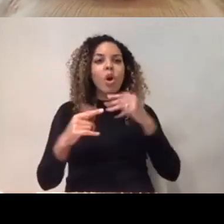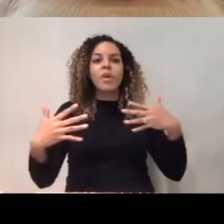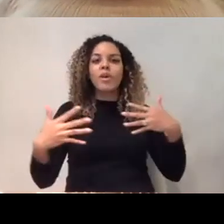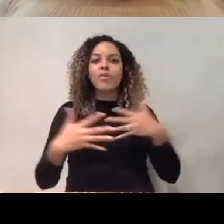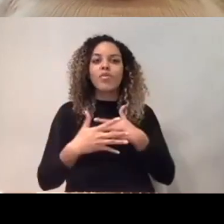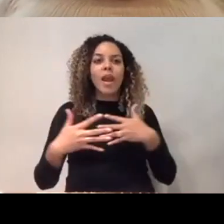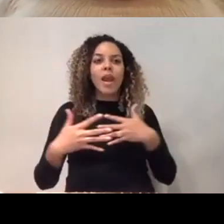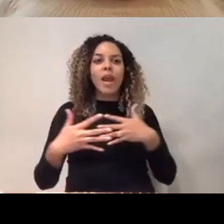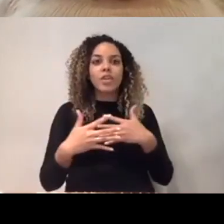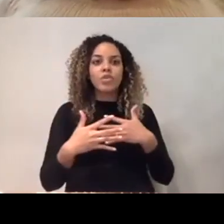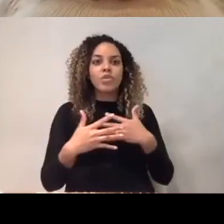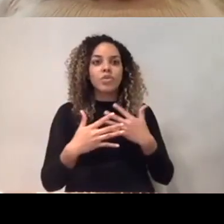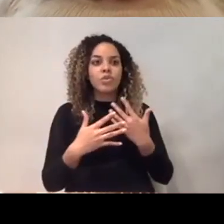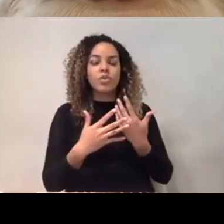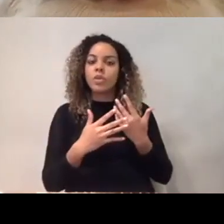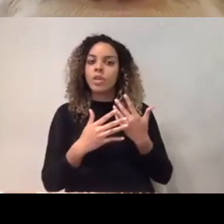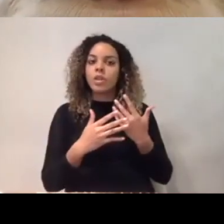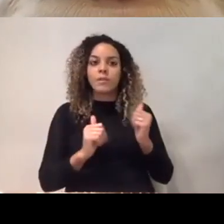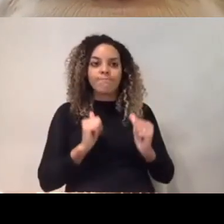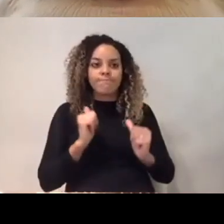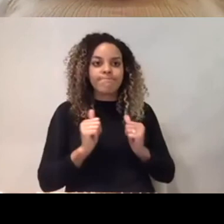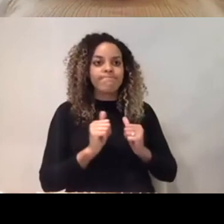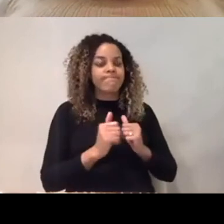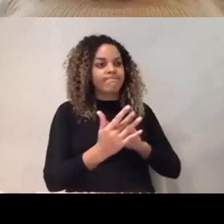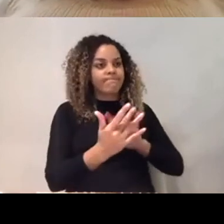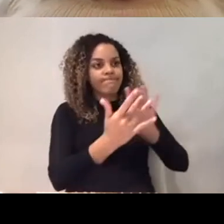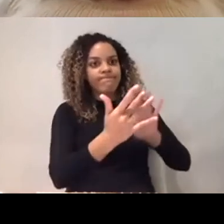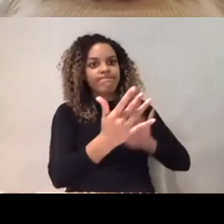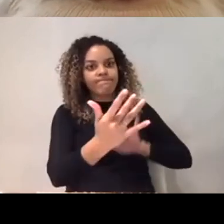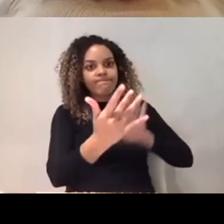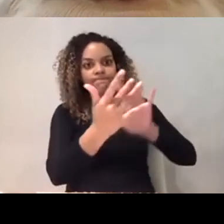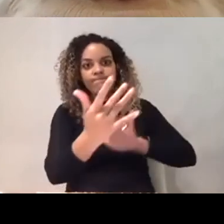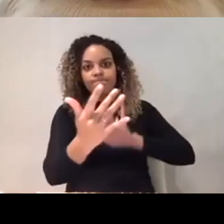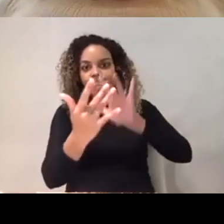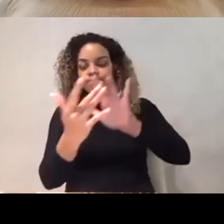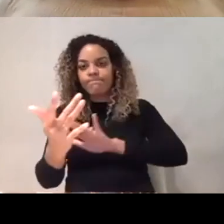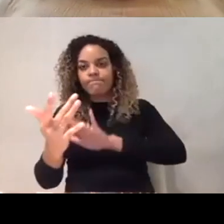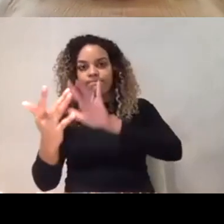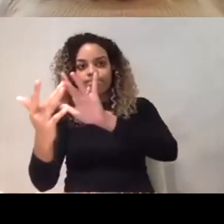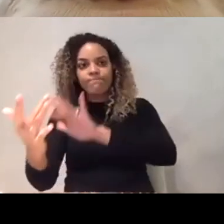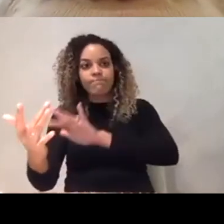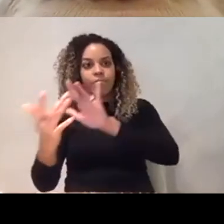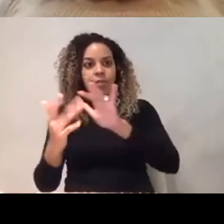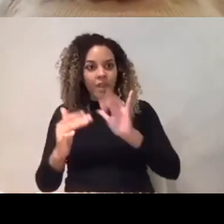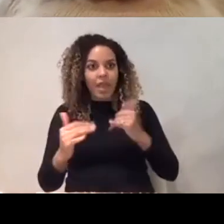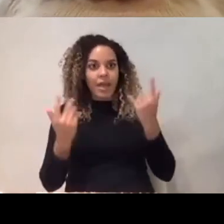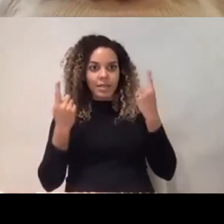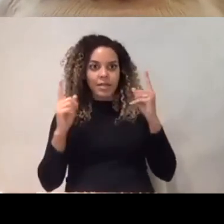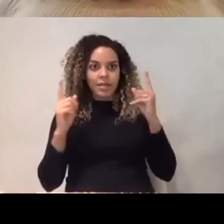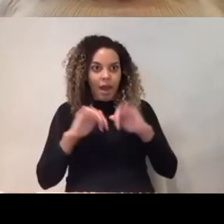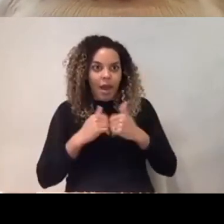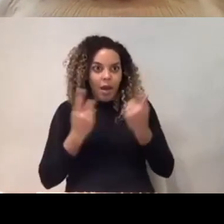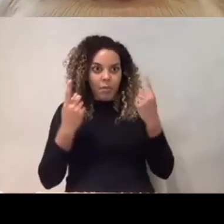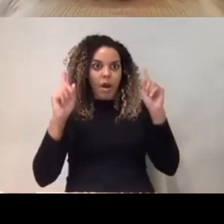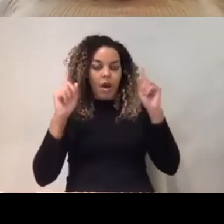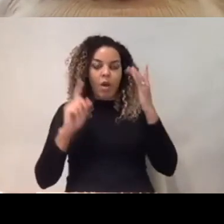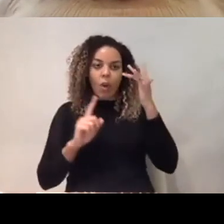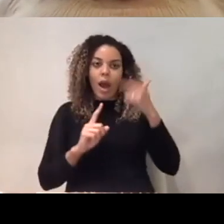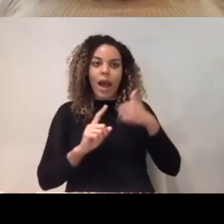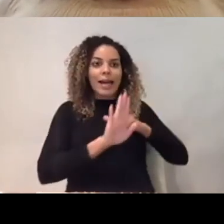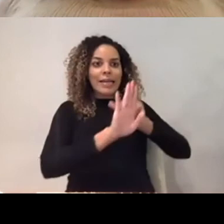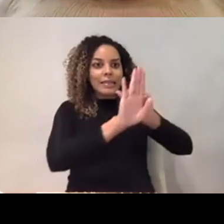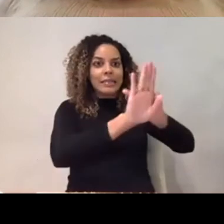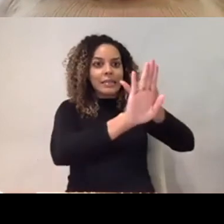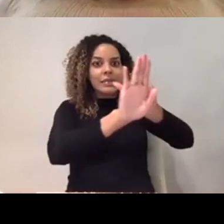me in the door, was knocking on doors, mentors, and taking people up when they offered me to job shadow, and being